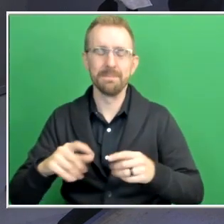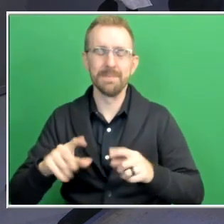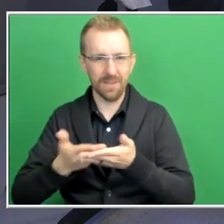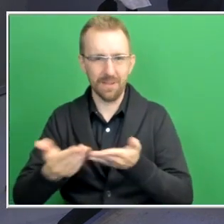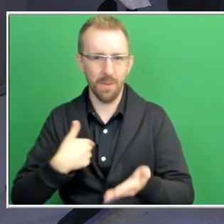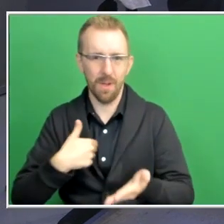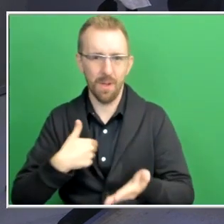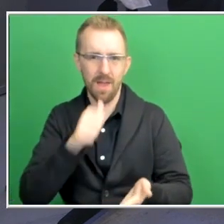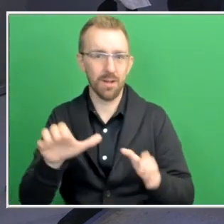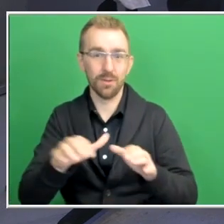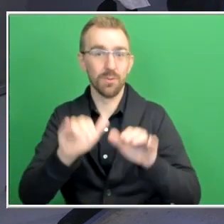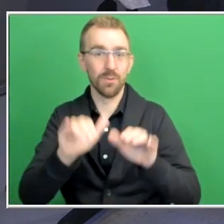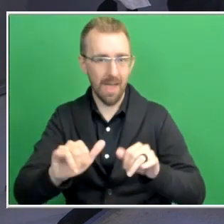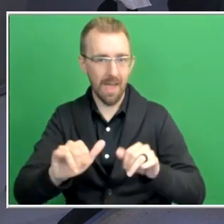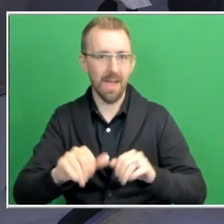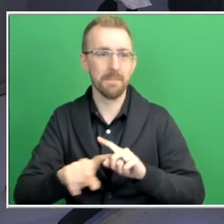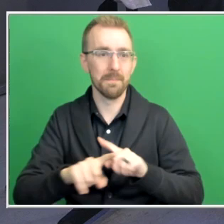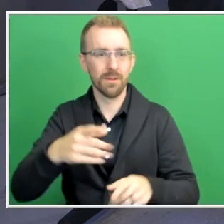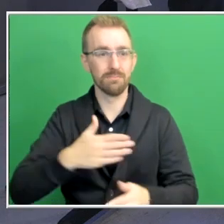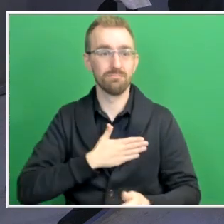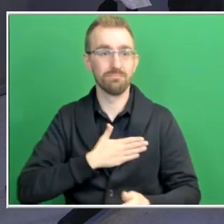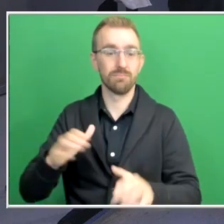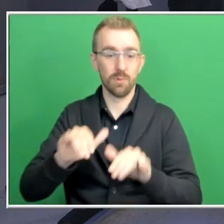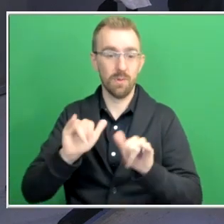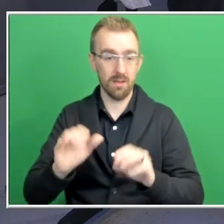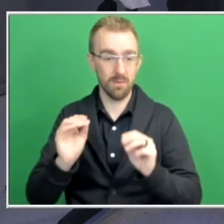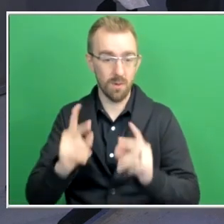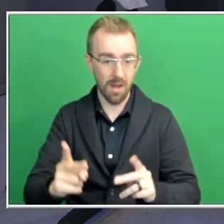do that, but if you volunteered it, that'd be okay.